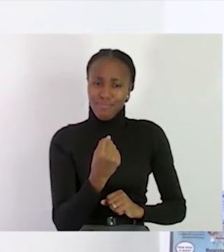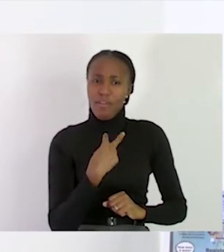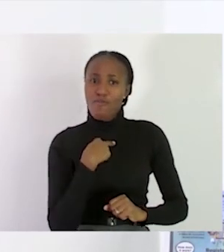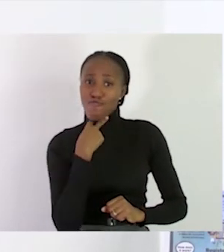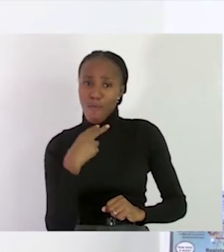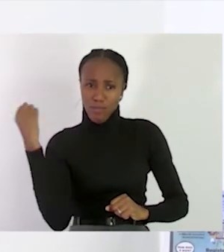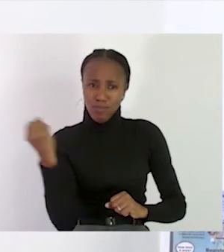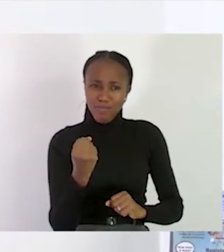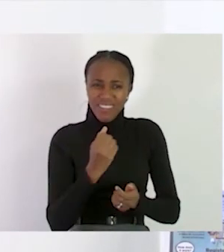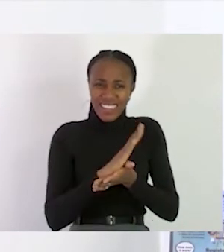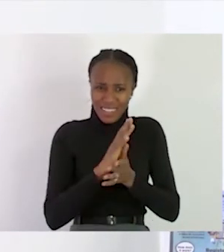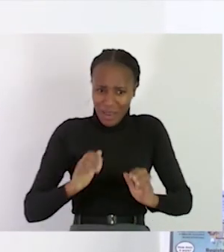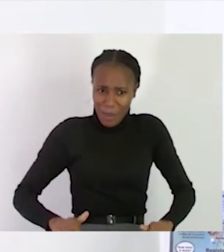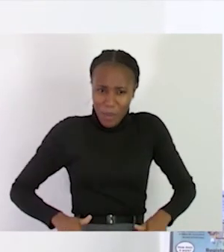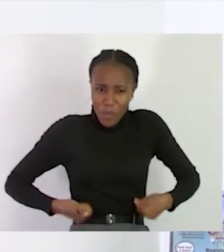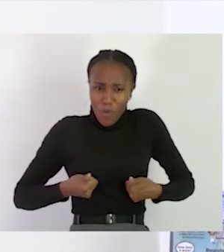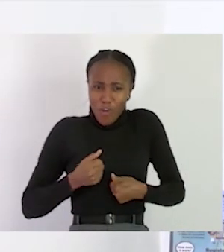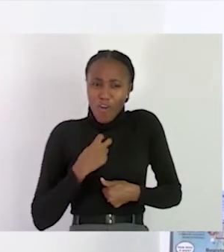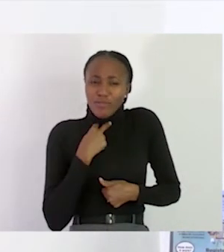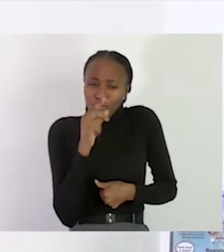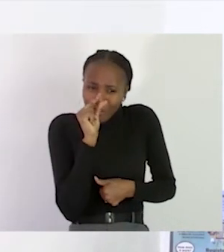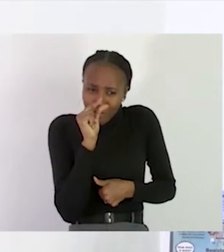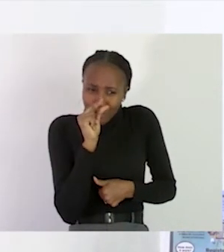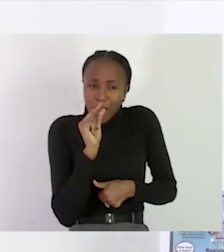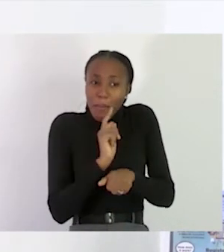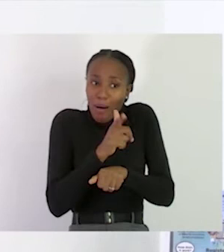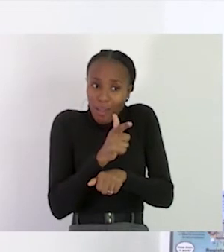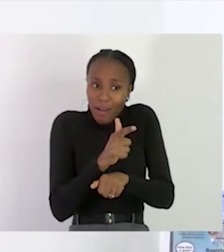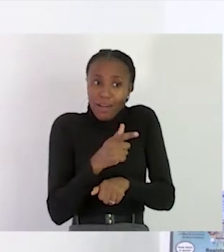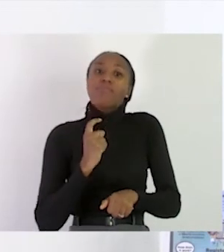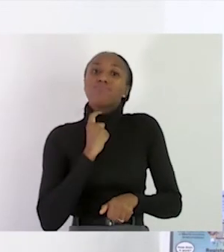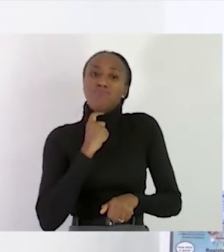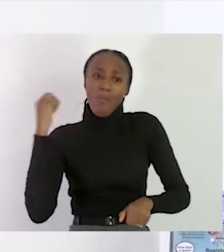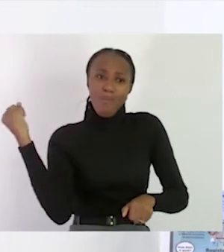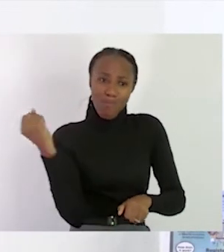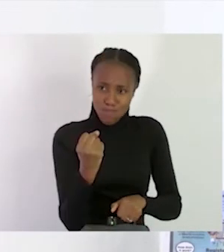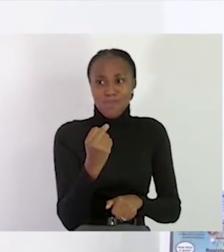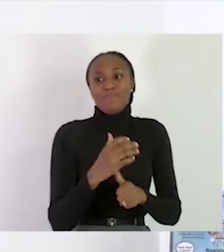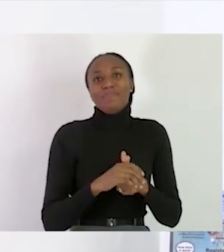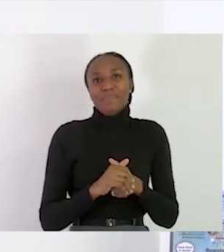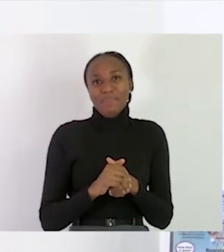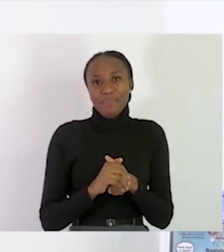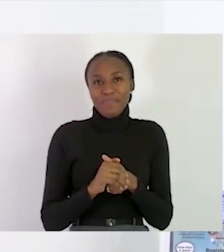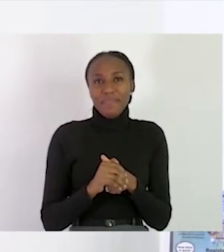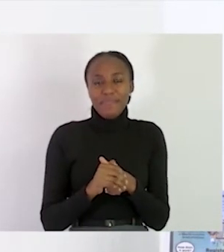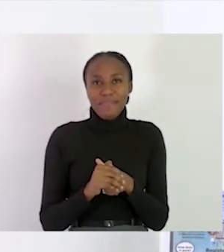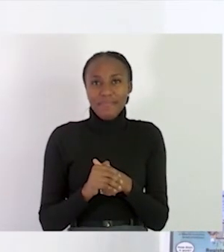still might have a squeaky voice, but your turn will come. Voice will deepen.